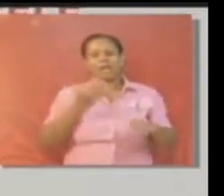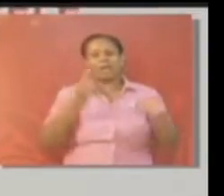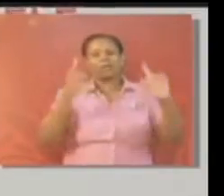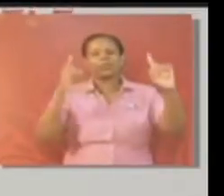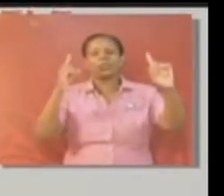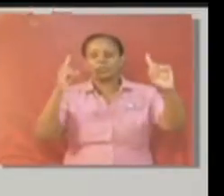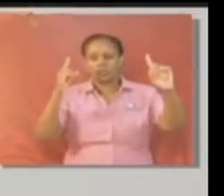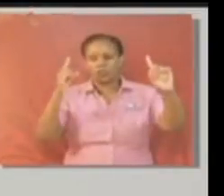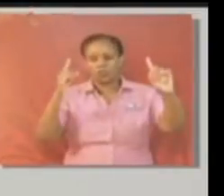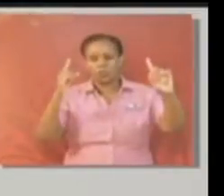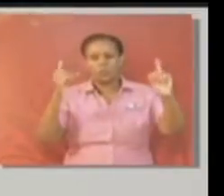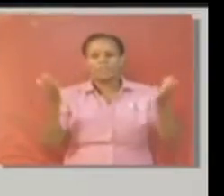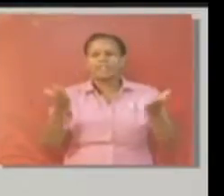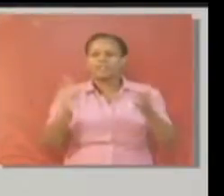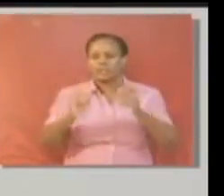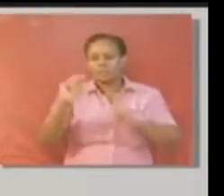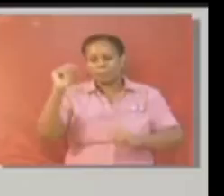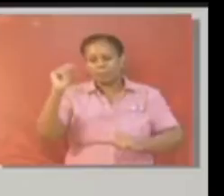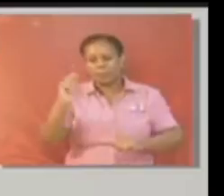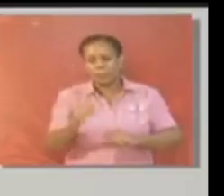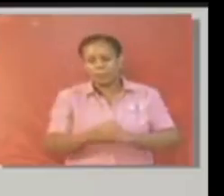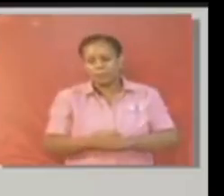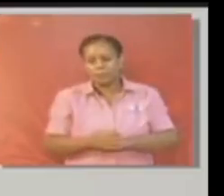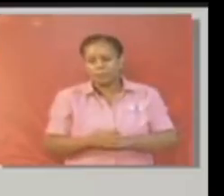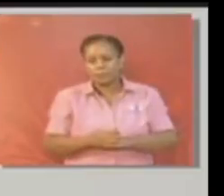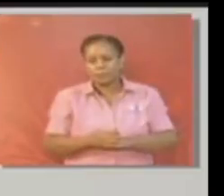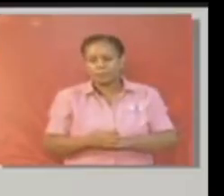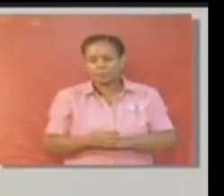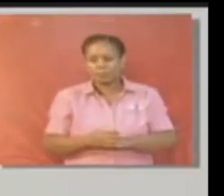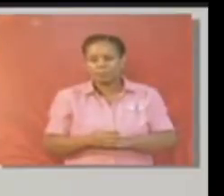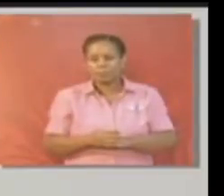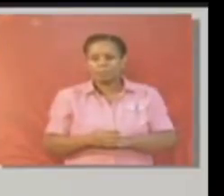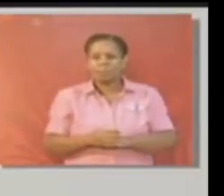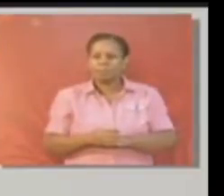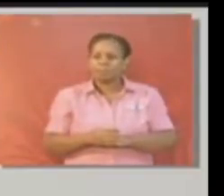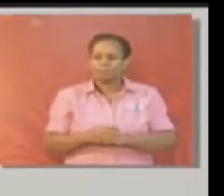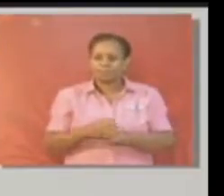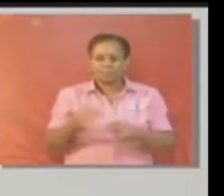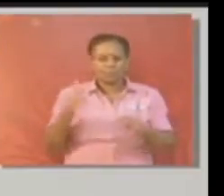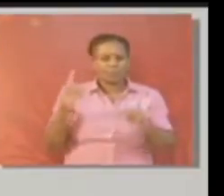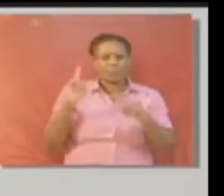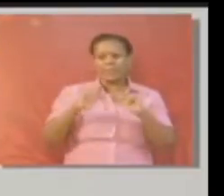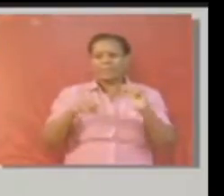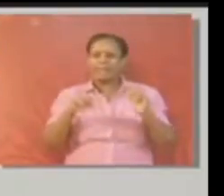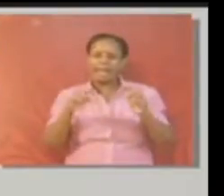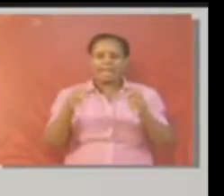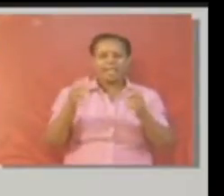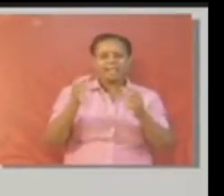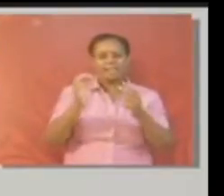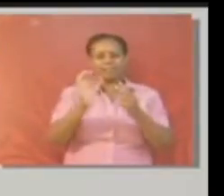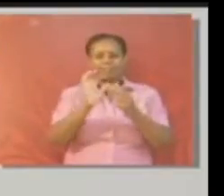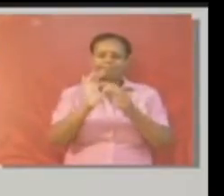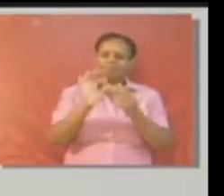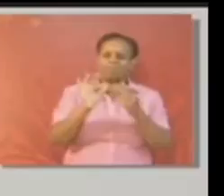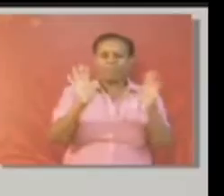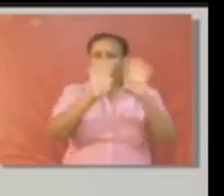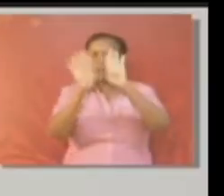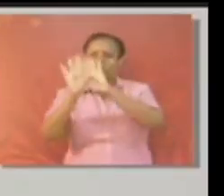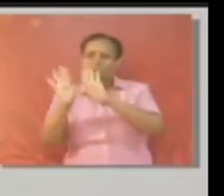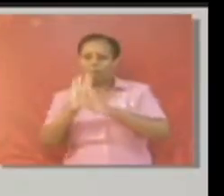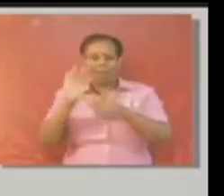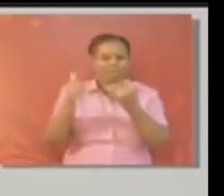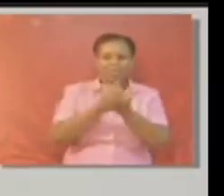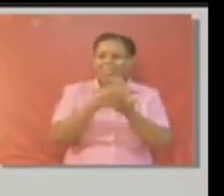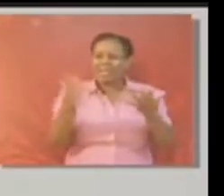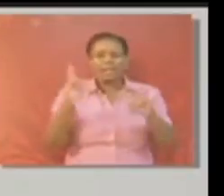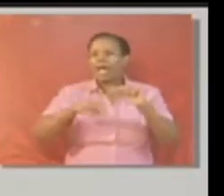Because it is not an option to shut down the country again. It damages economic activity, loss of